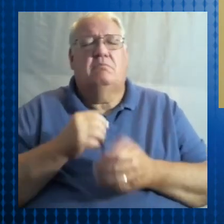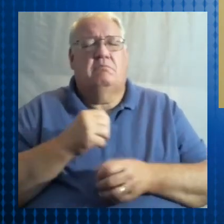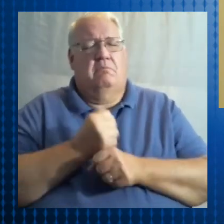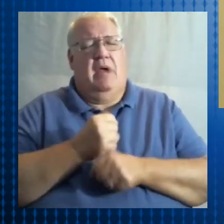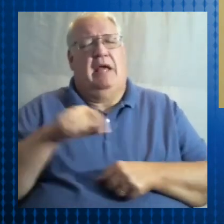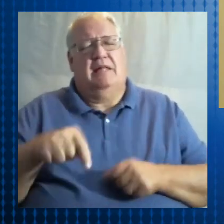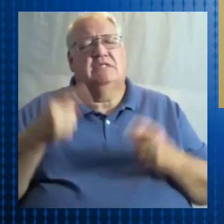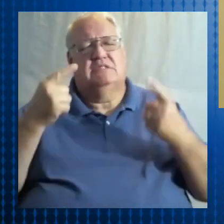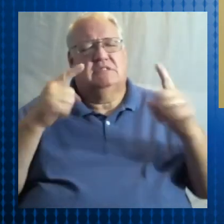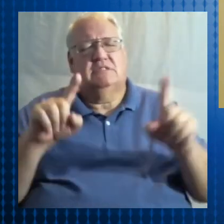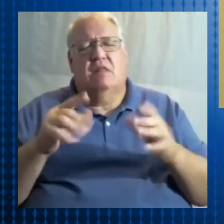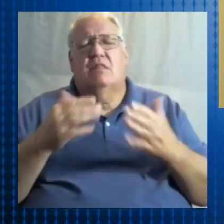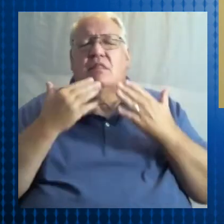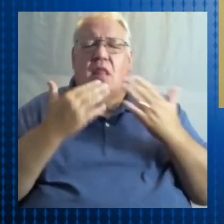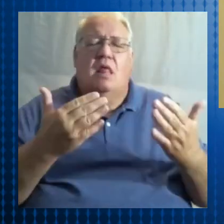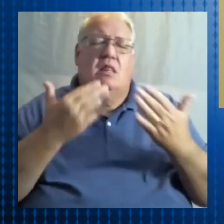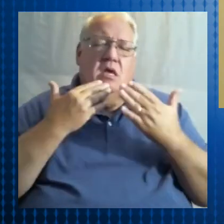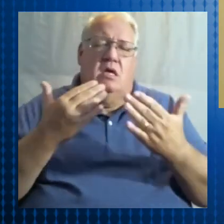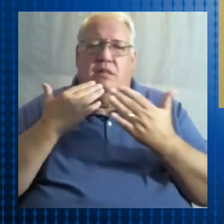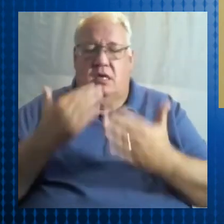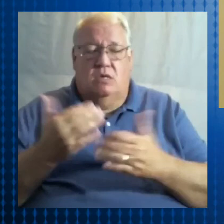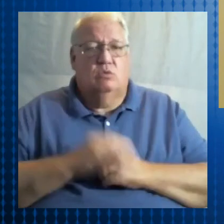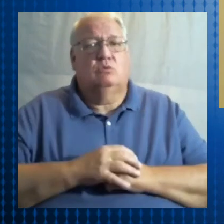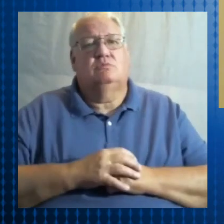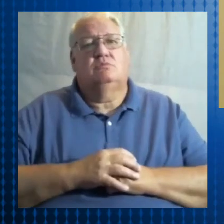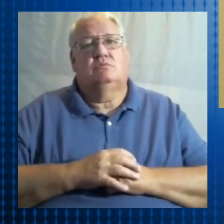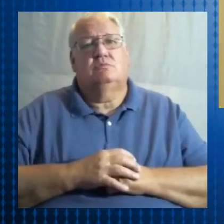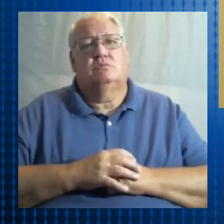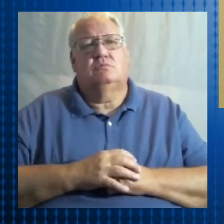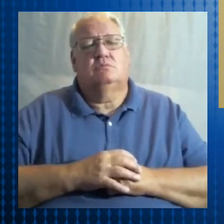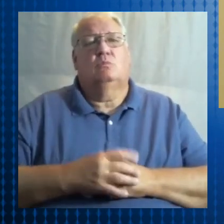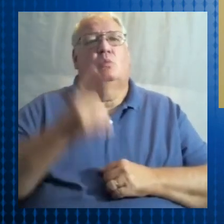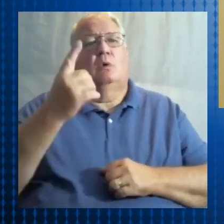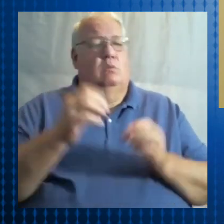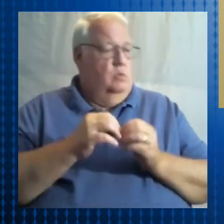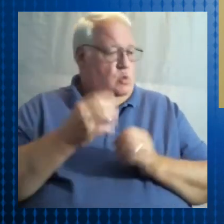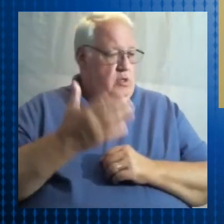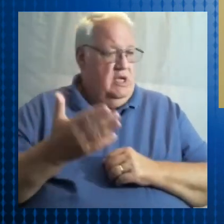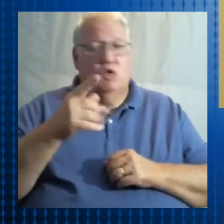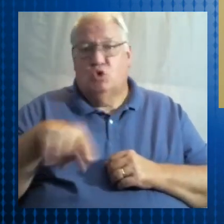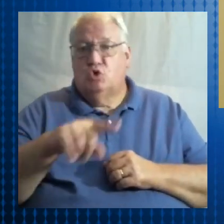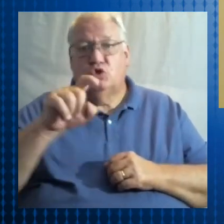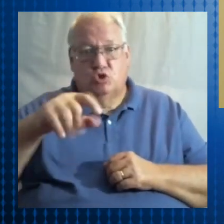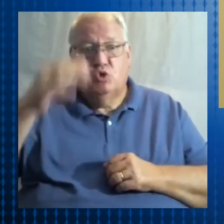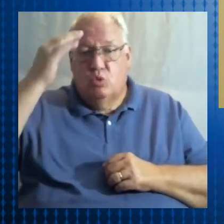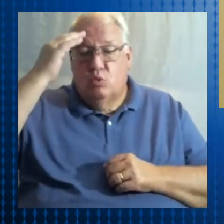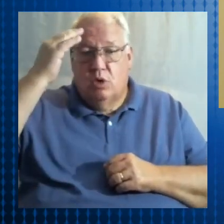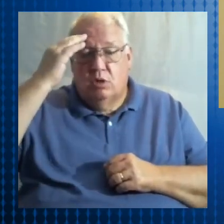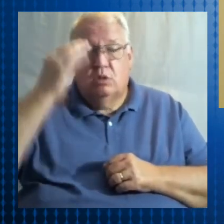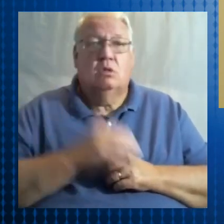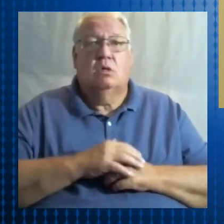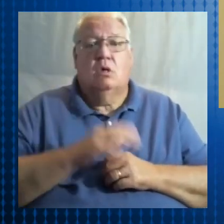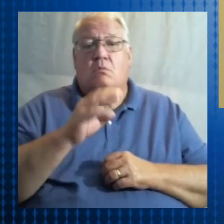So thank you to all of them. One other thing, you should be aware that